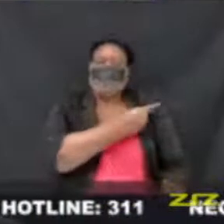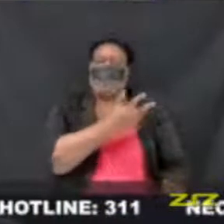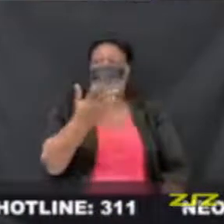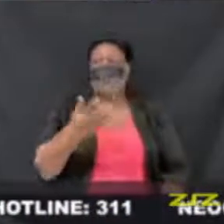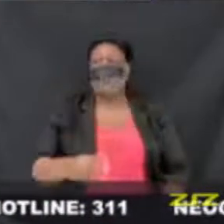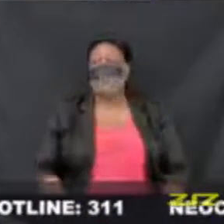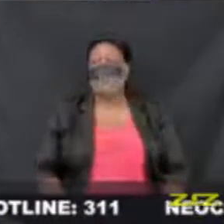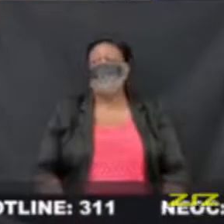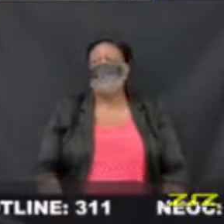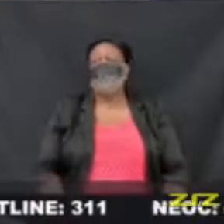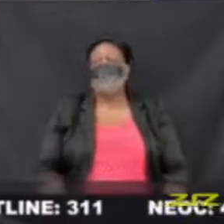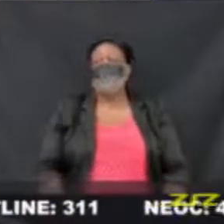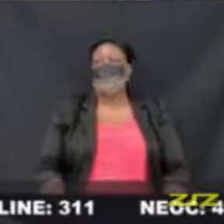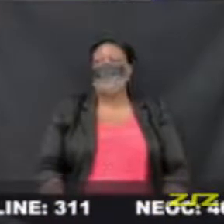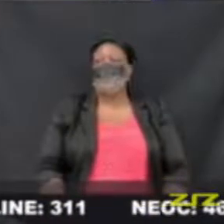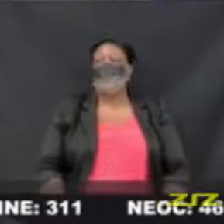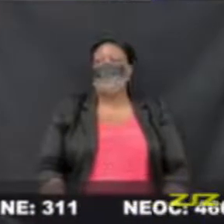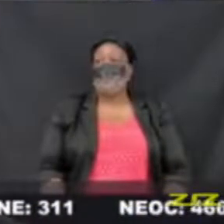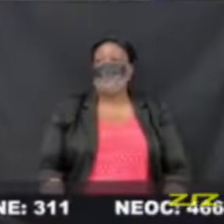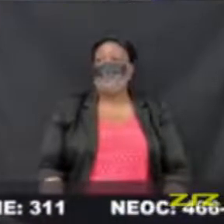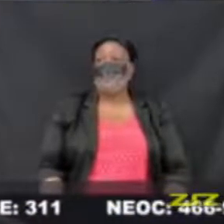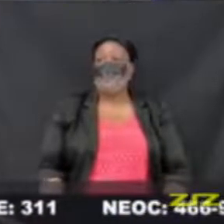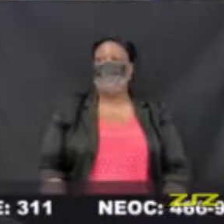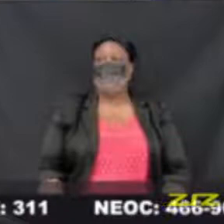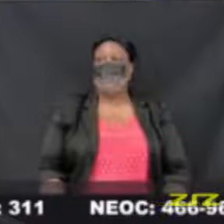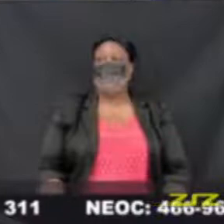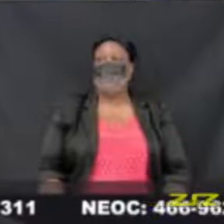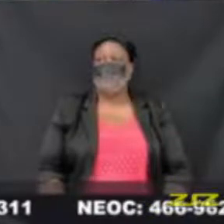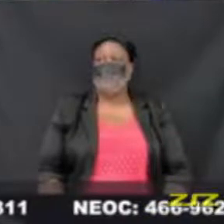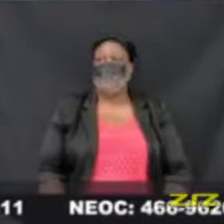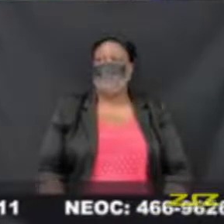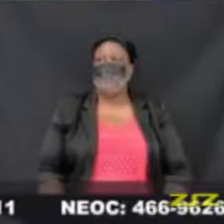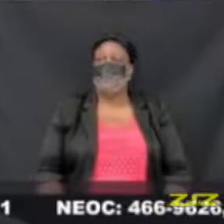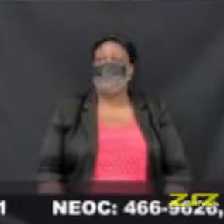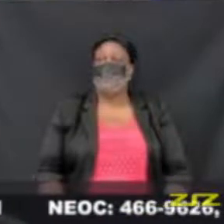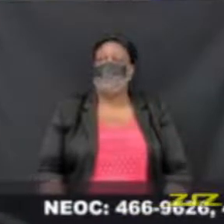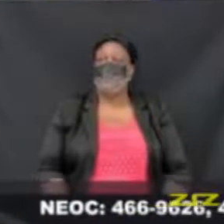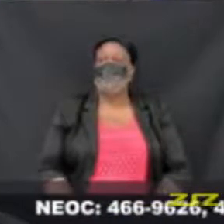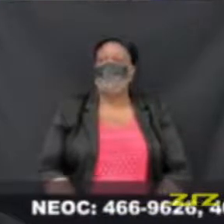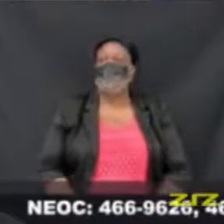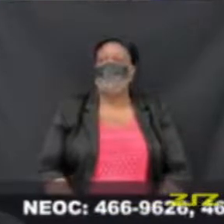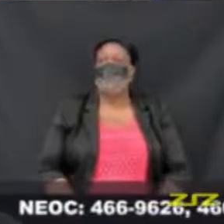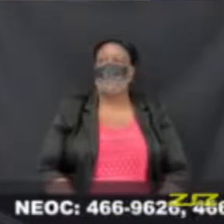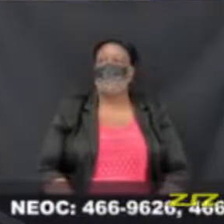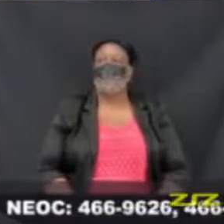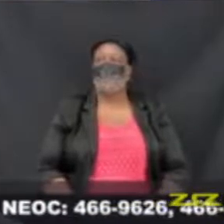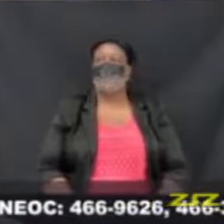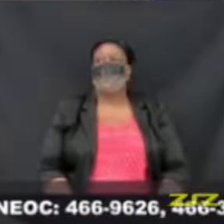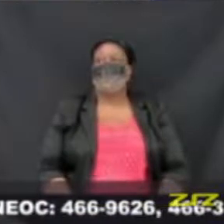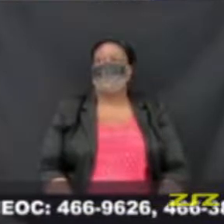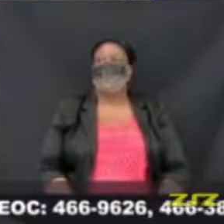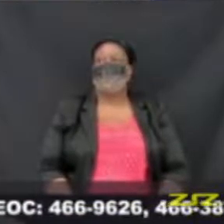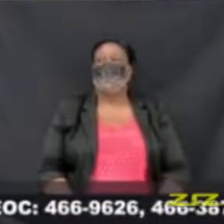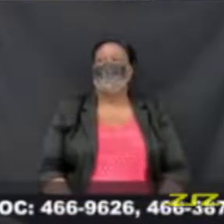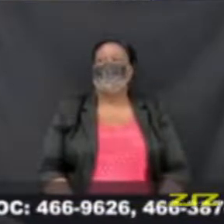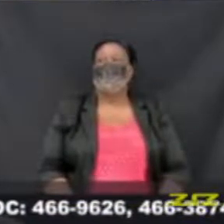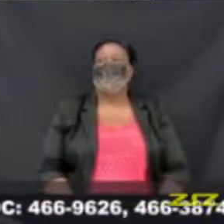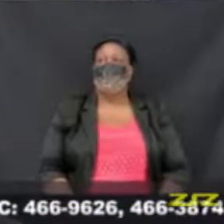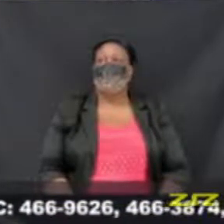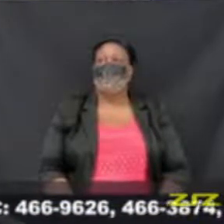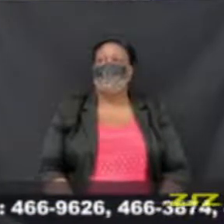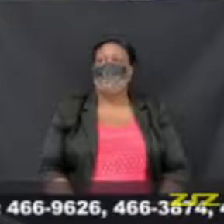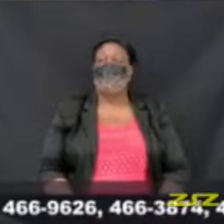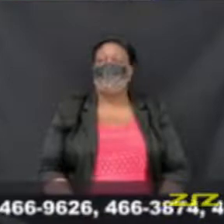Someone wrote, I heard in the news Pfizer claims it appears the vaccine lasts only 6 months. Shouldn't everyone be getting a